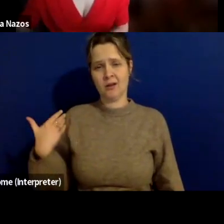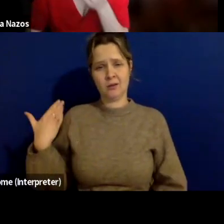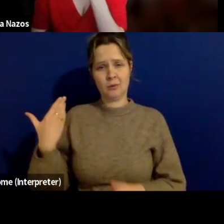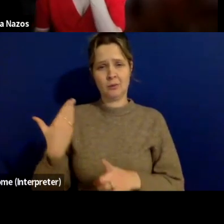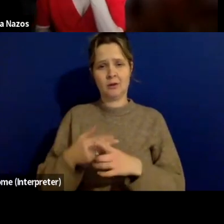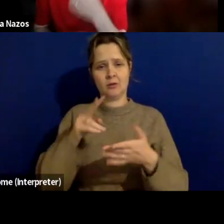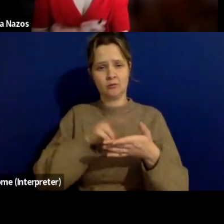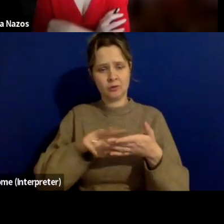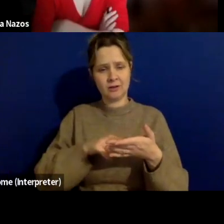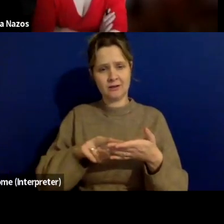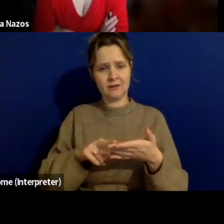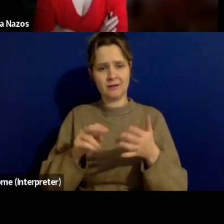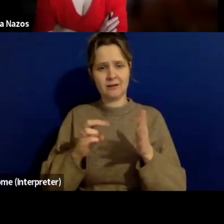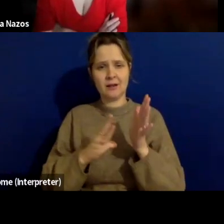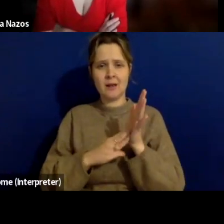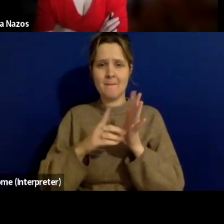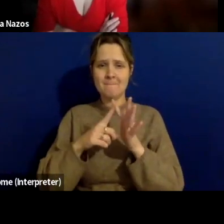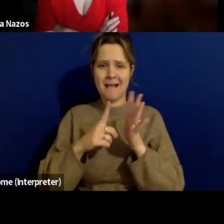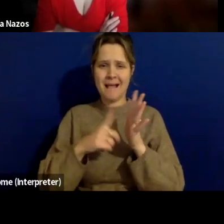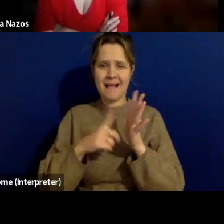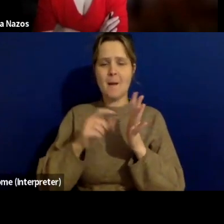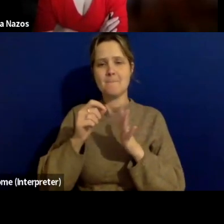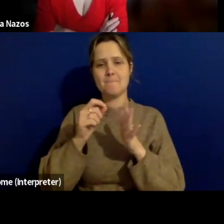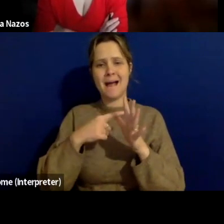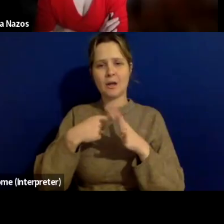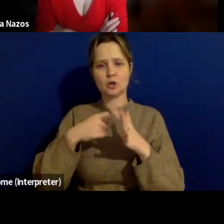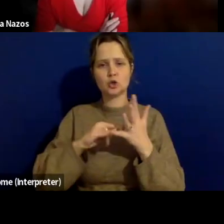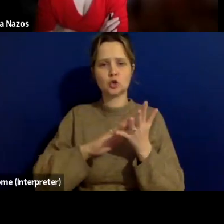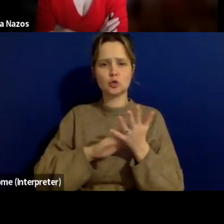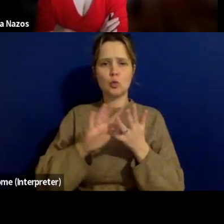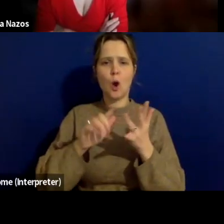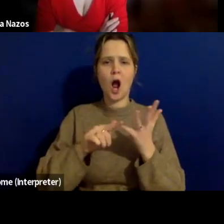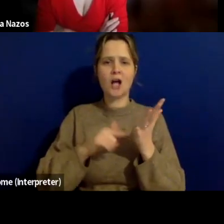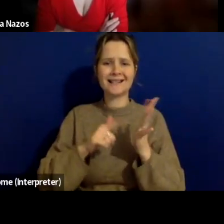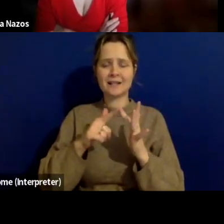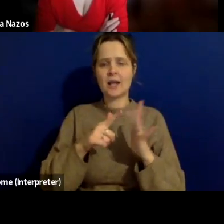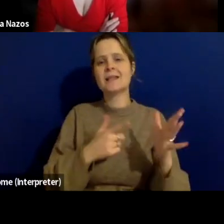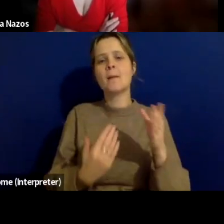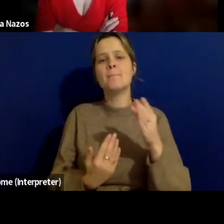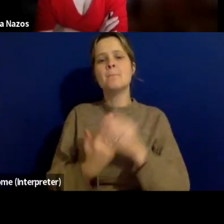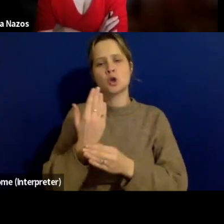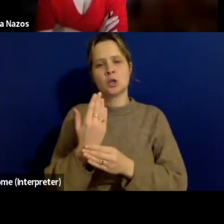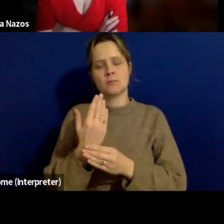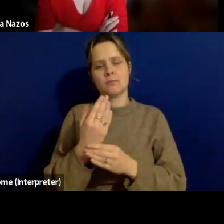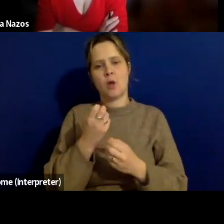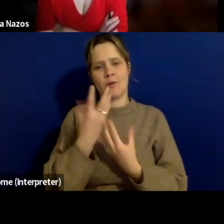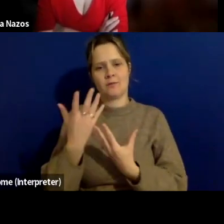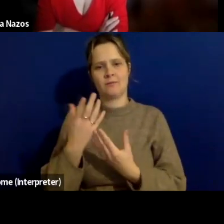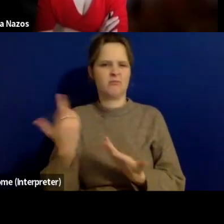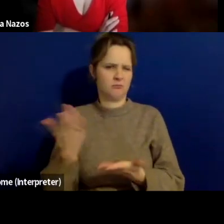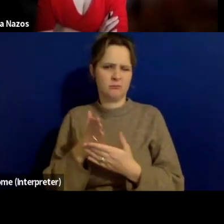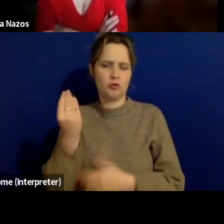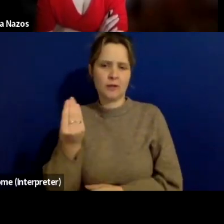with great passion Melpo Axioti, who is a modernist poet, Greek